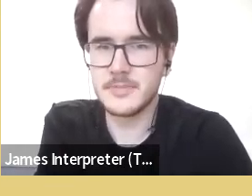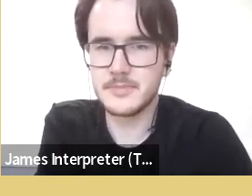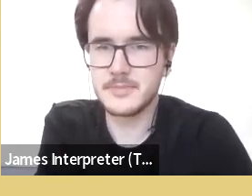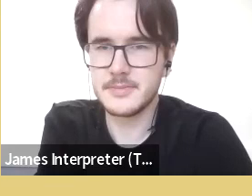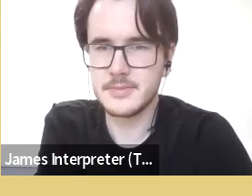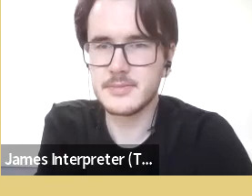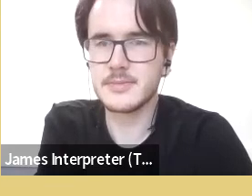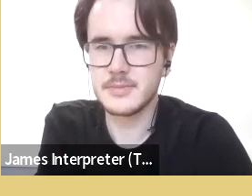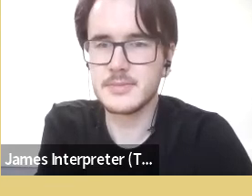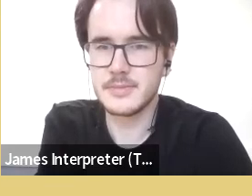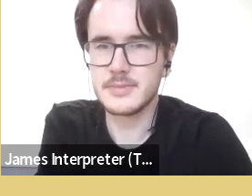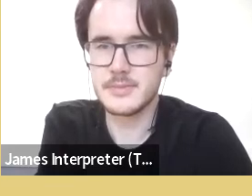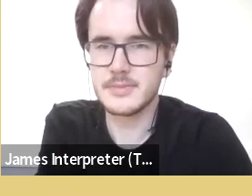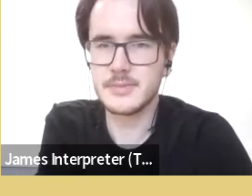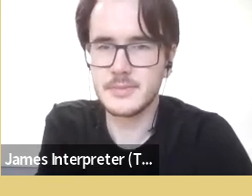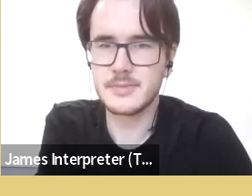Sugar.